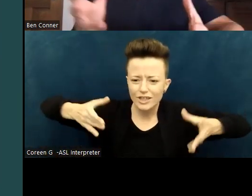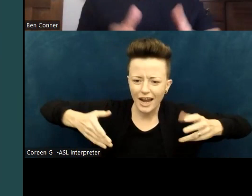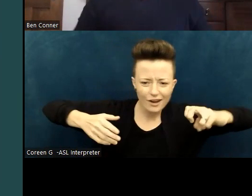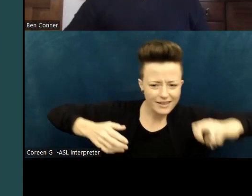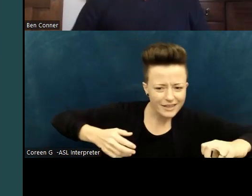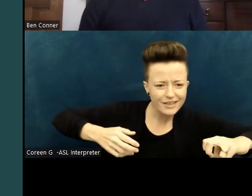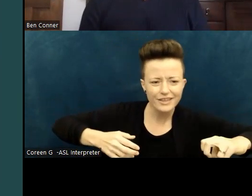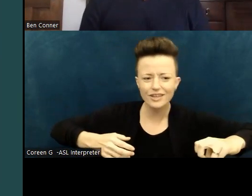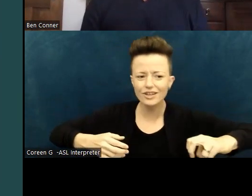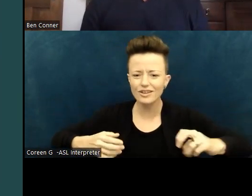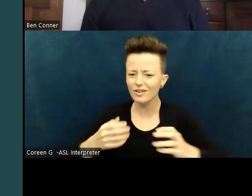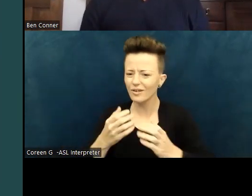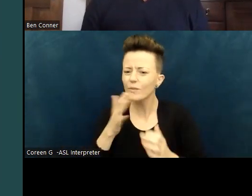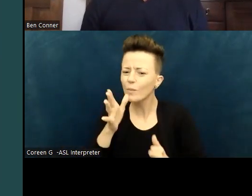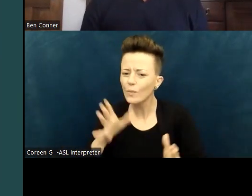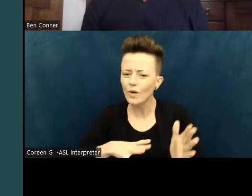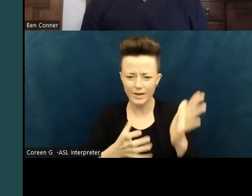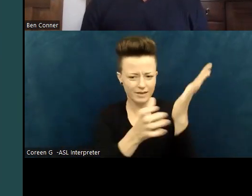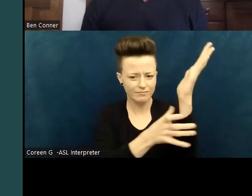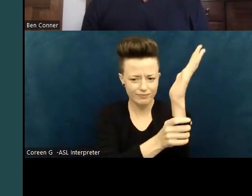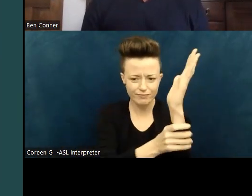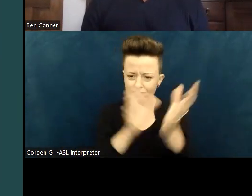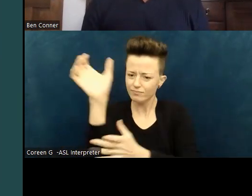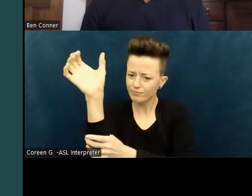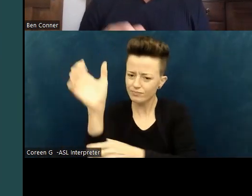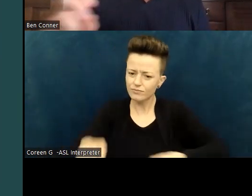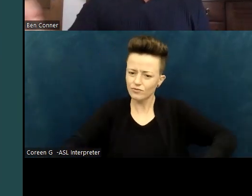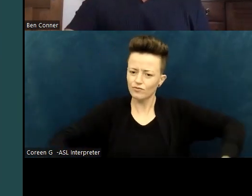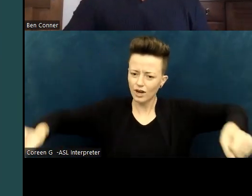And this is the table that we're called to be a part of.